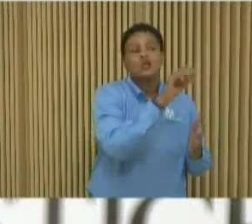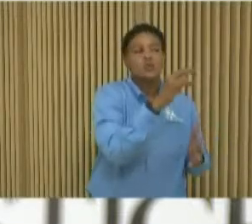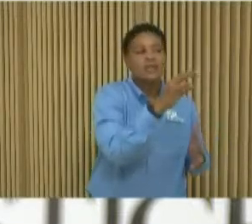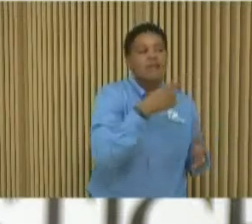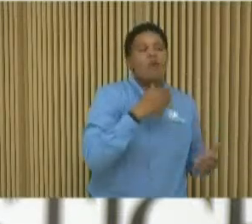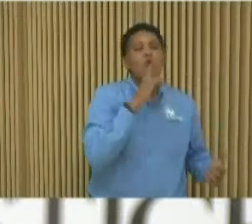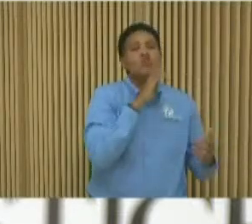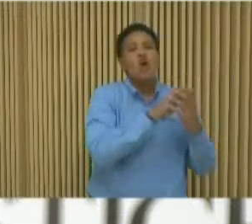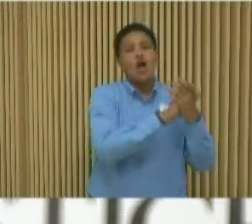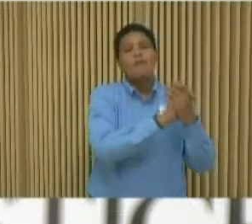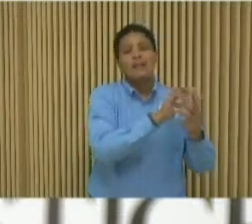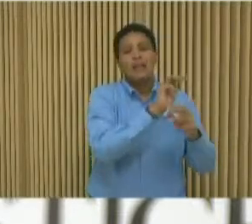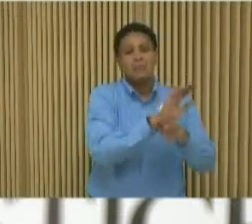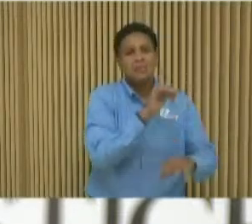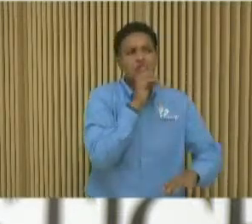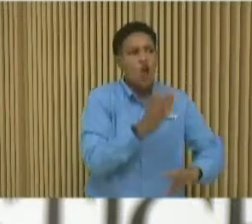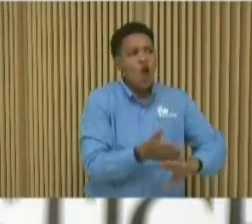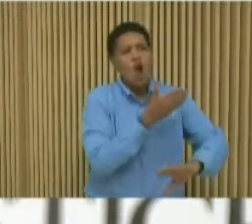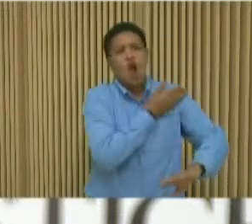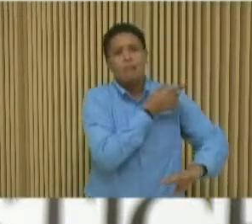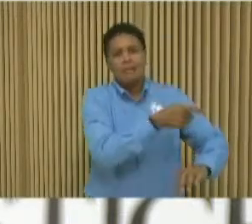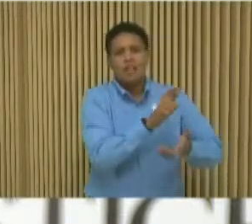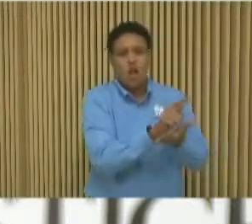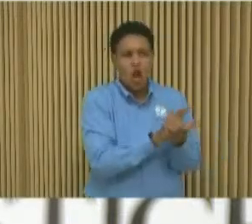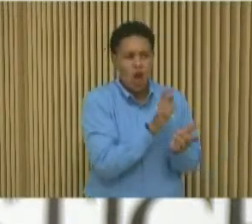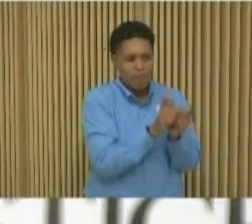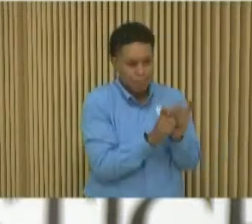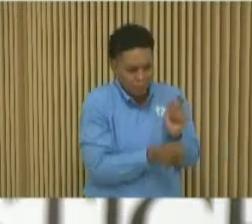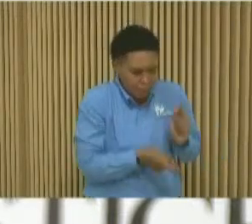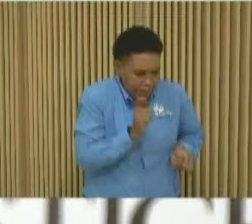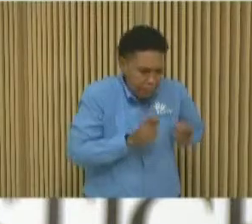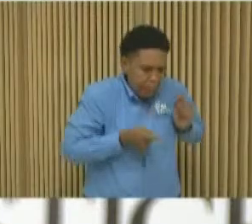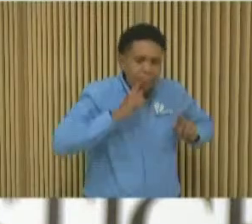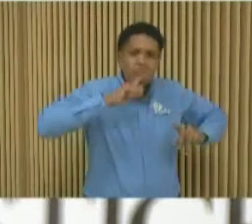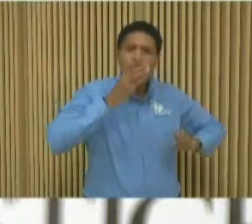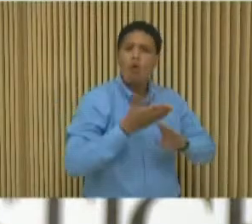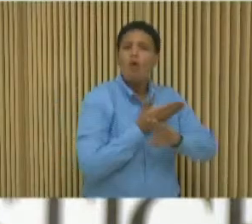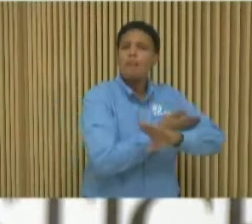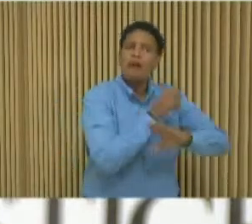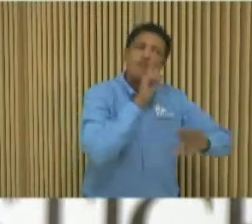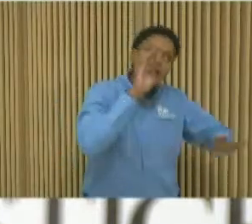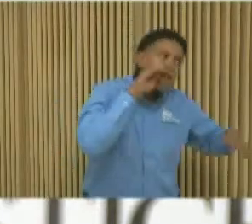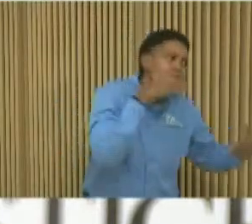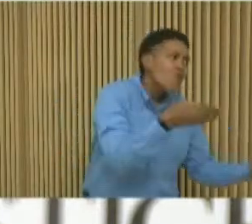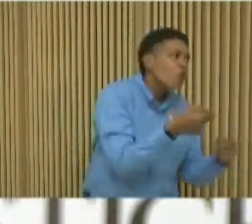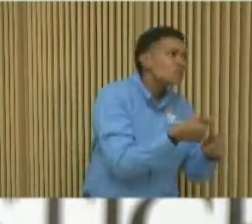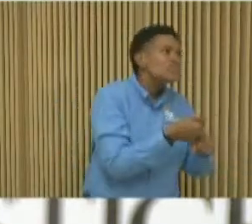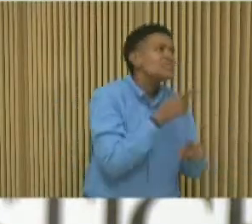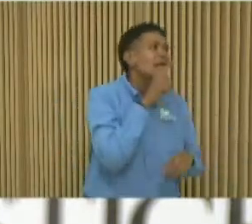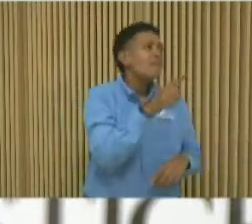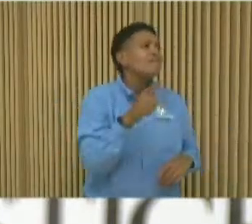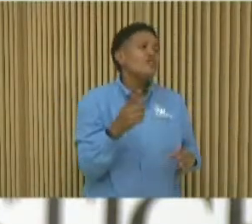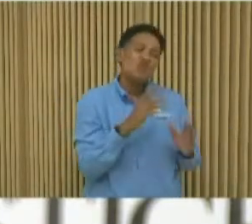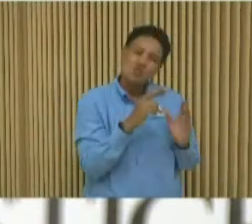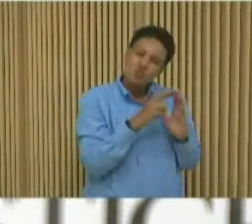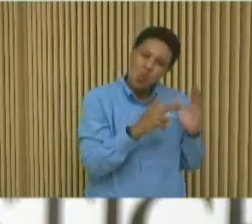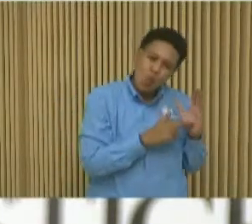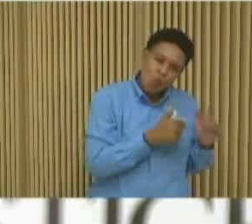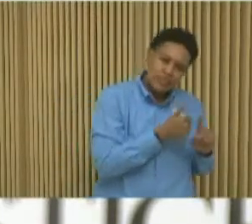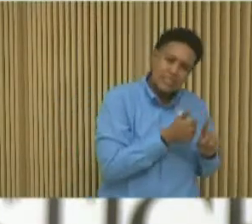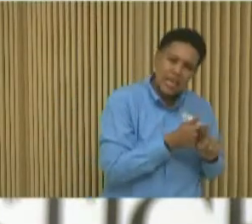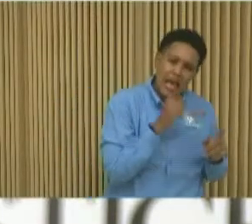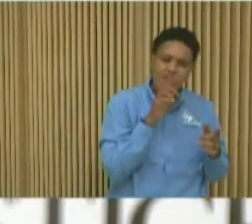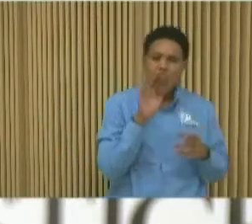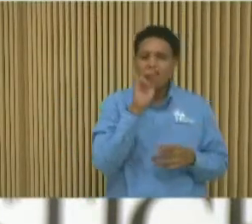Minister for updating this act. It is a new act. It deals with the UNCITRAL rules of